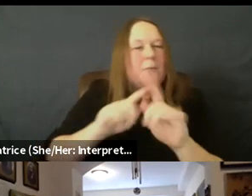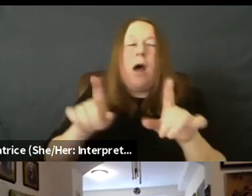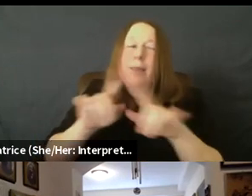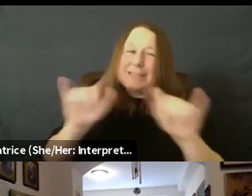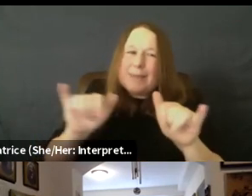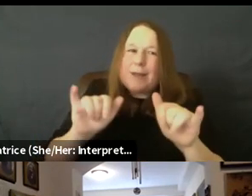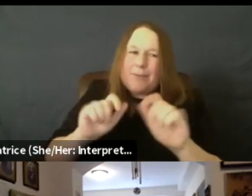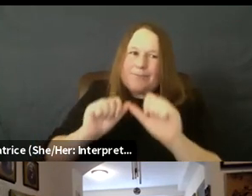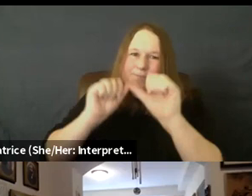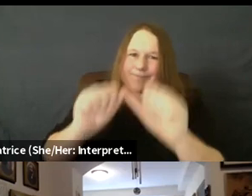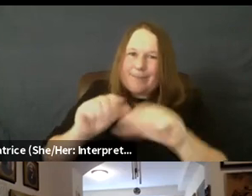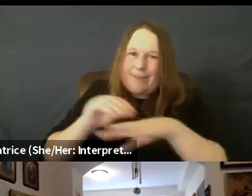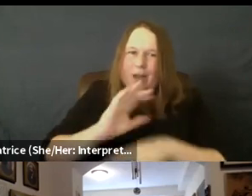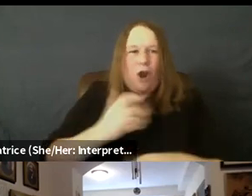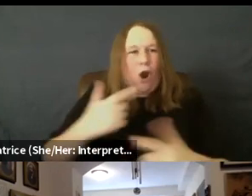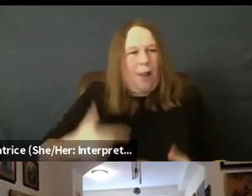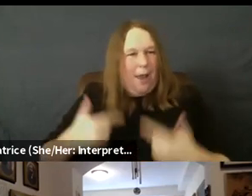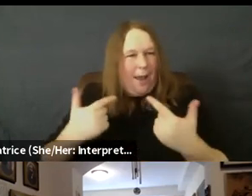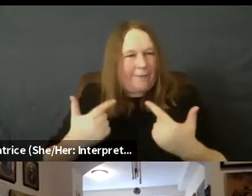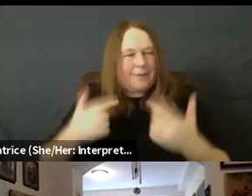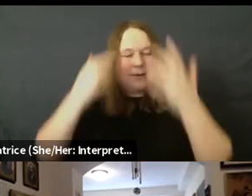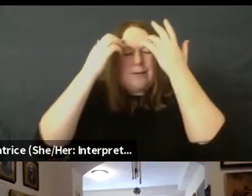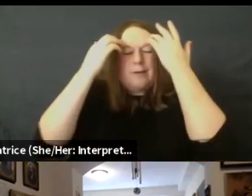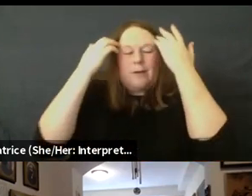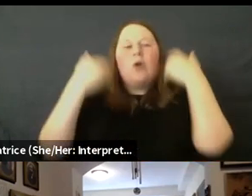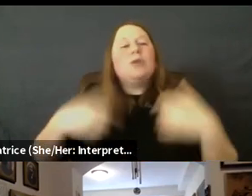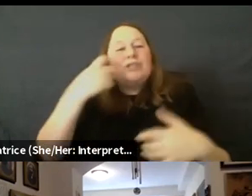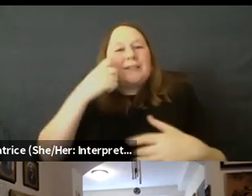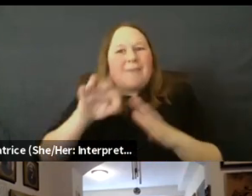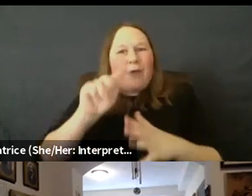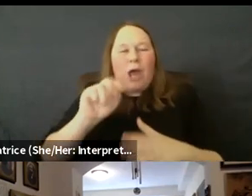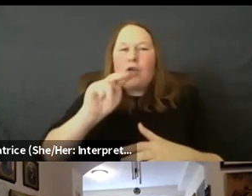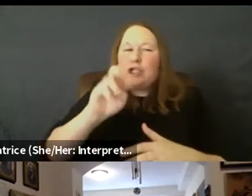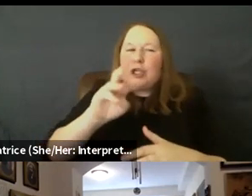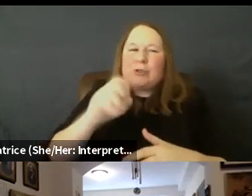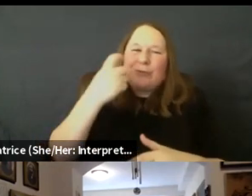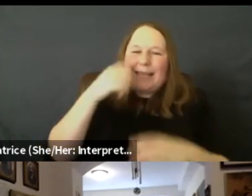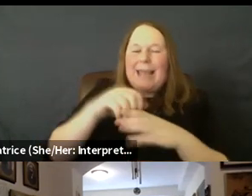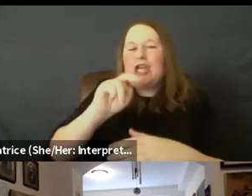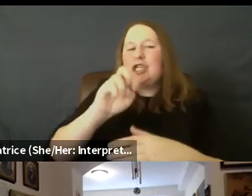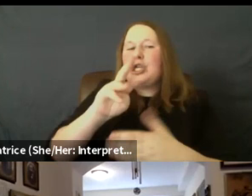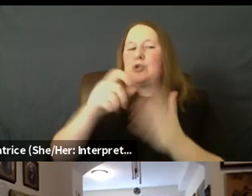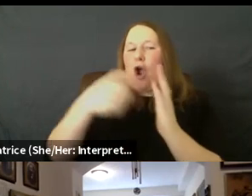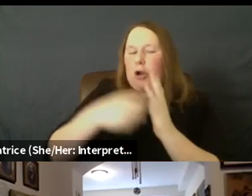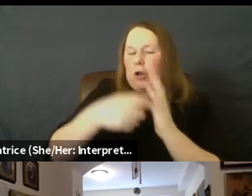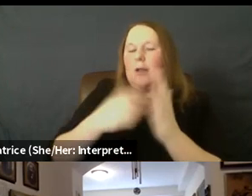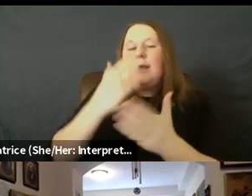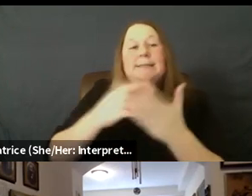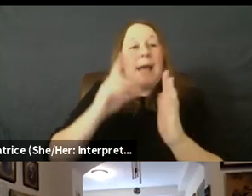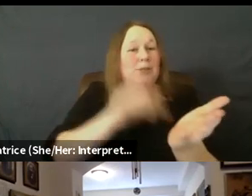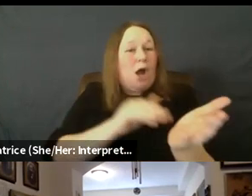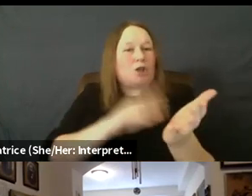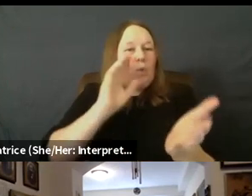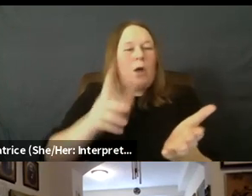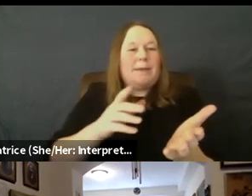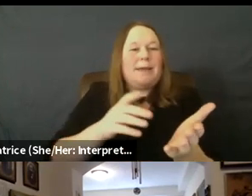in effect in our lives. And we just heard news the other day, it was in a news article, that some doctors will be